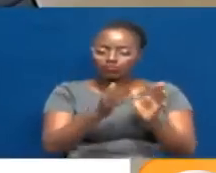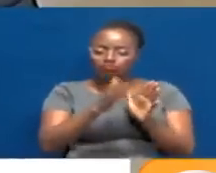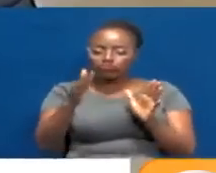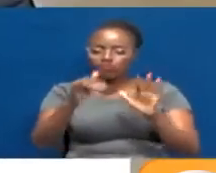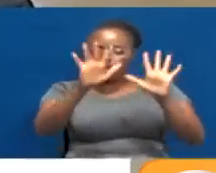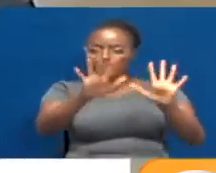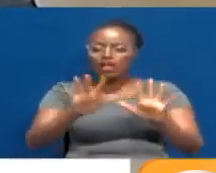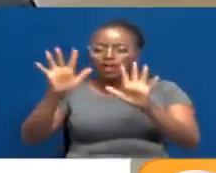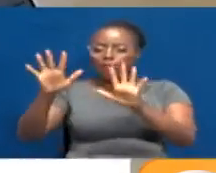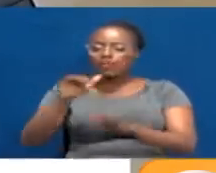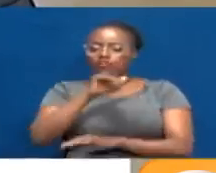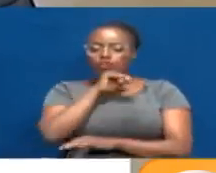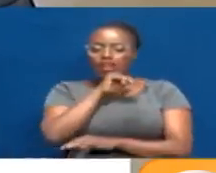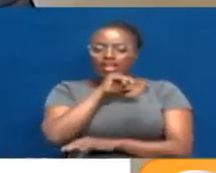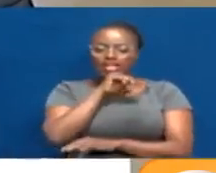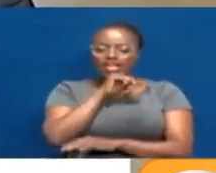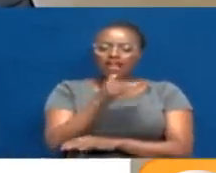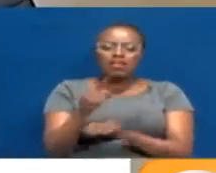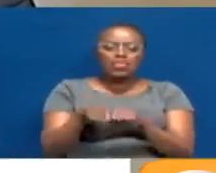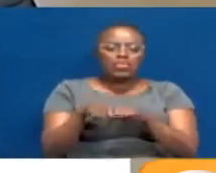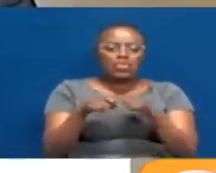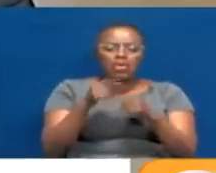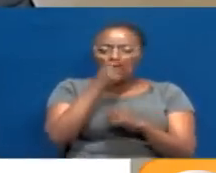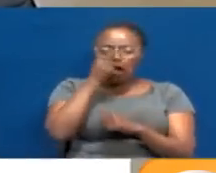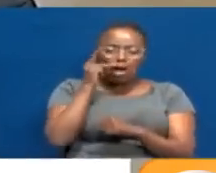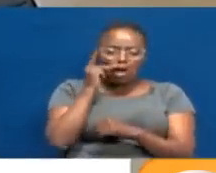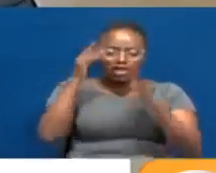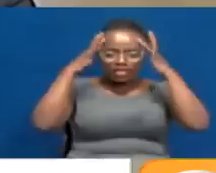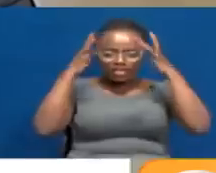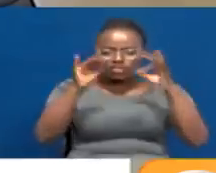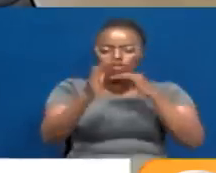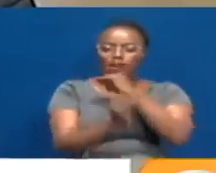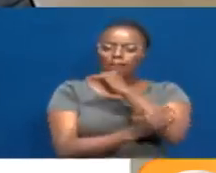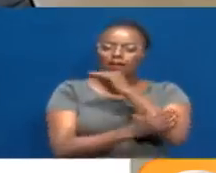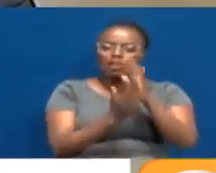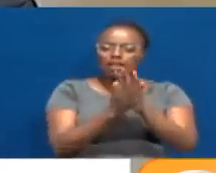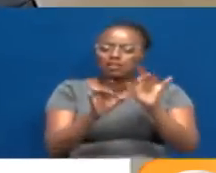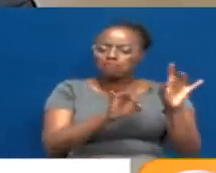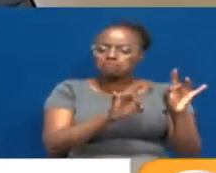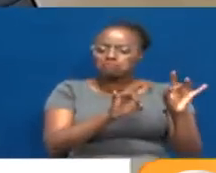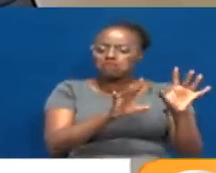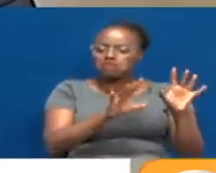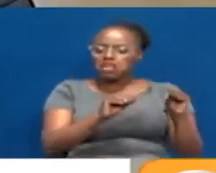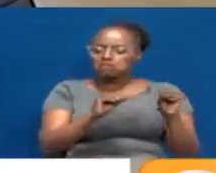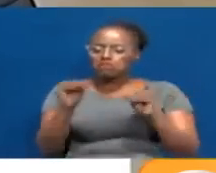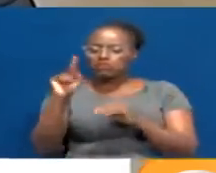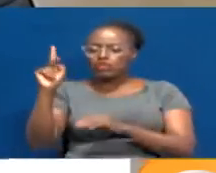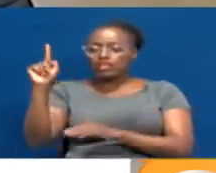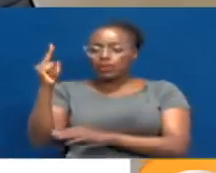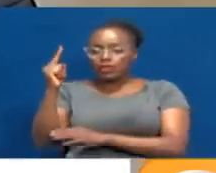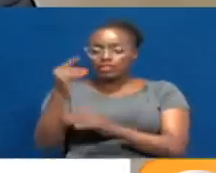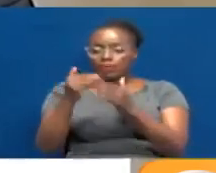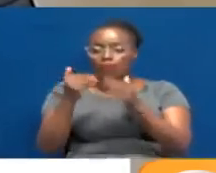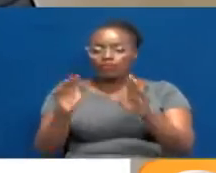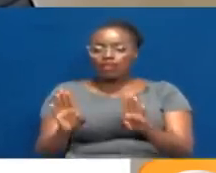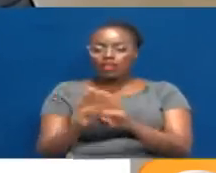has campaigned for Odinga, taunted Musyoka for his perceived indecision, and defected to Kenya Kwanza hours before the